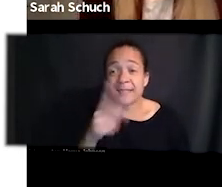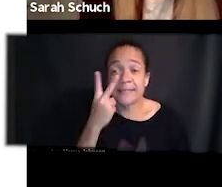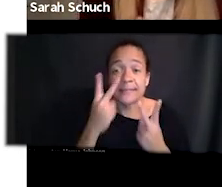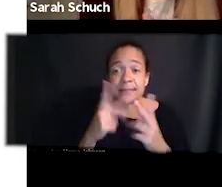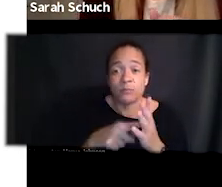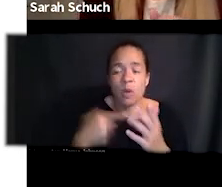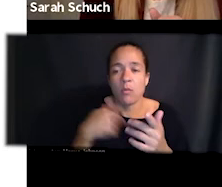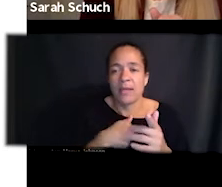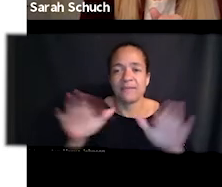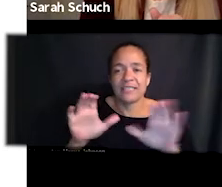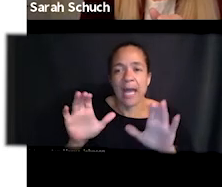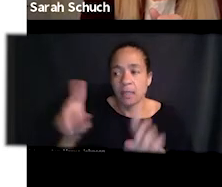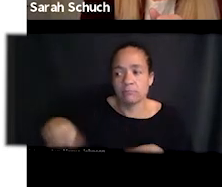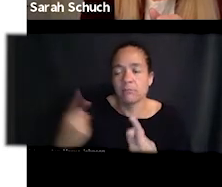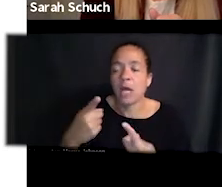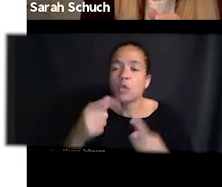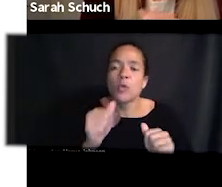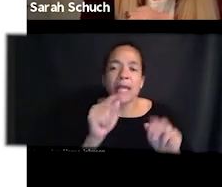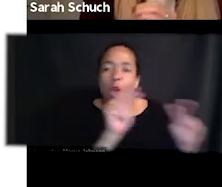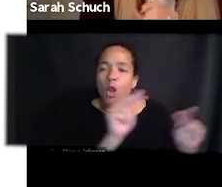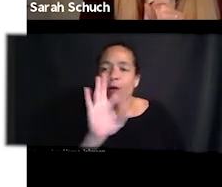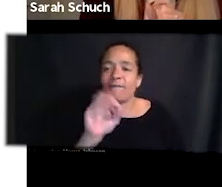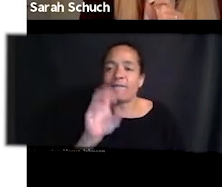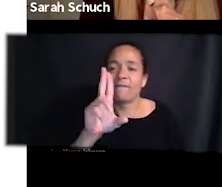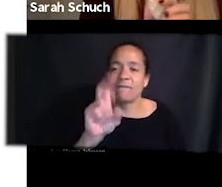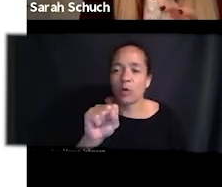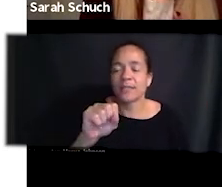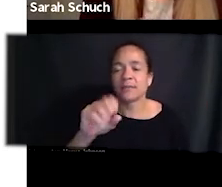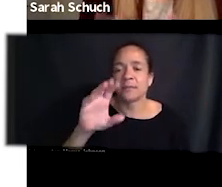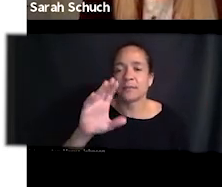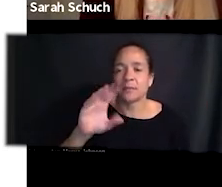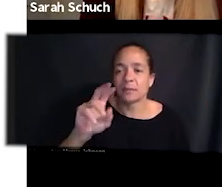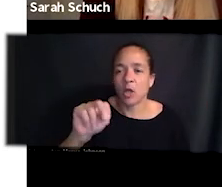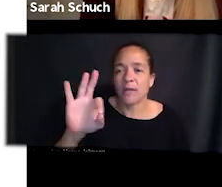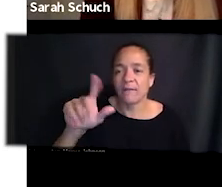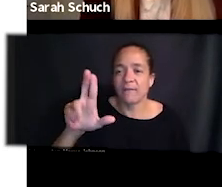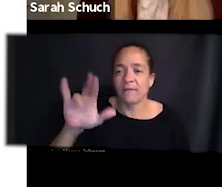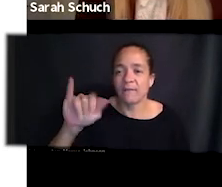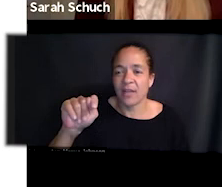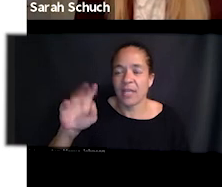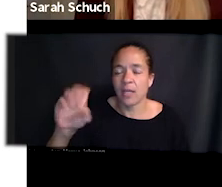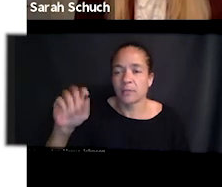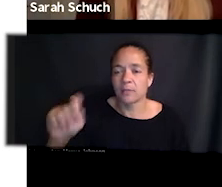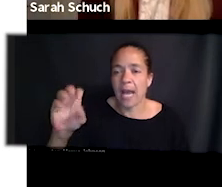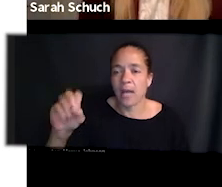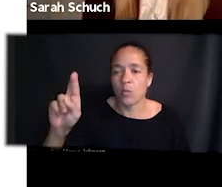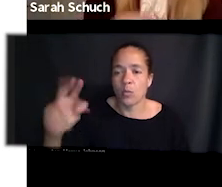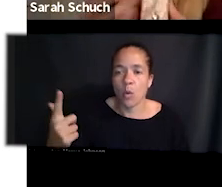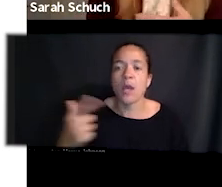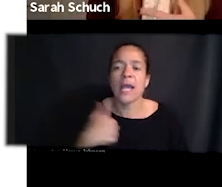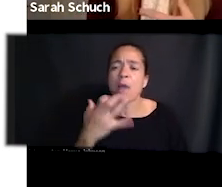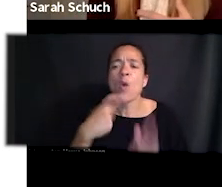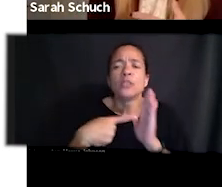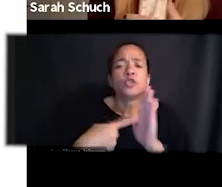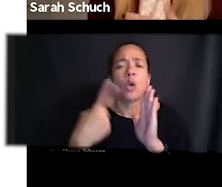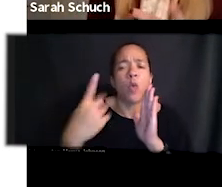check out focusonflint.org. I just wanted to show you one quick section. This was kind of our updates page. And you'll see